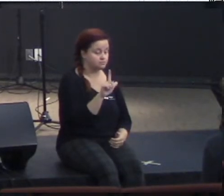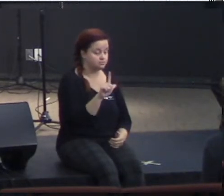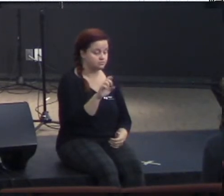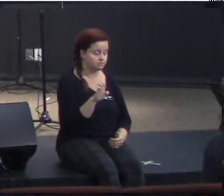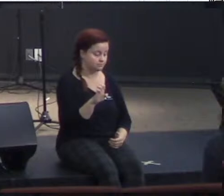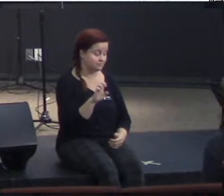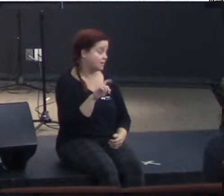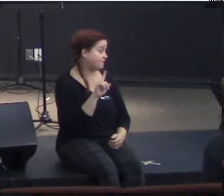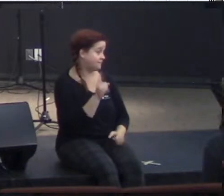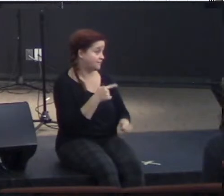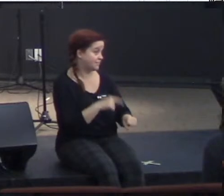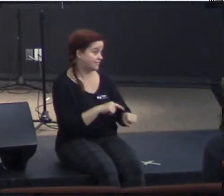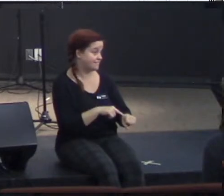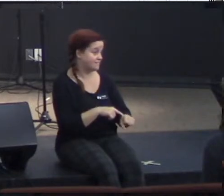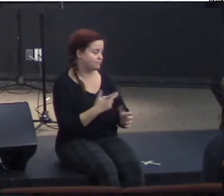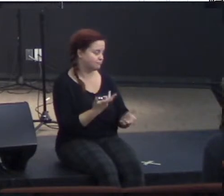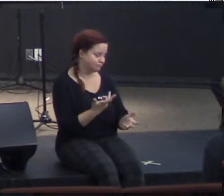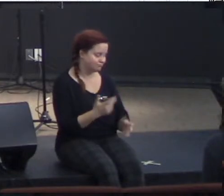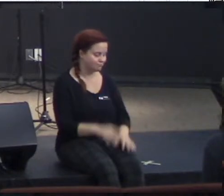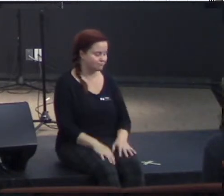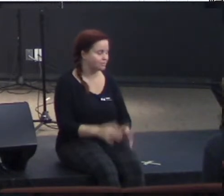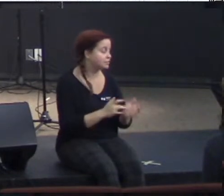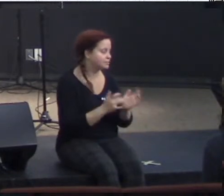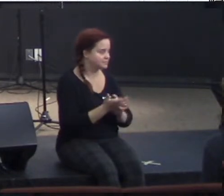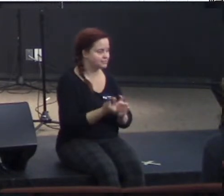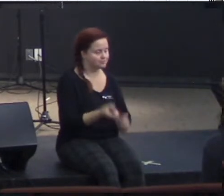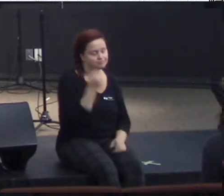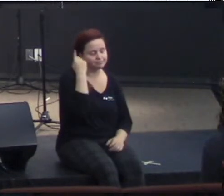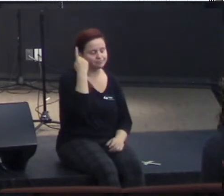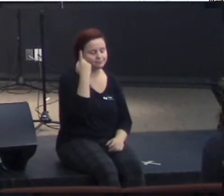first time, it's Jesus, he got it.